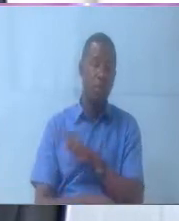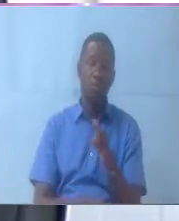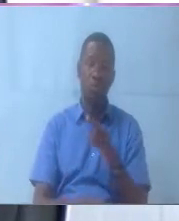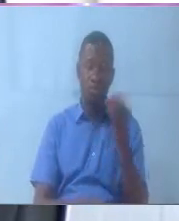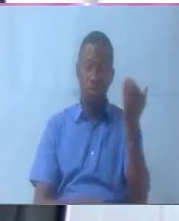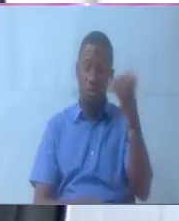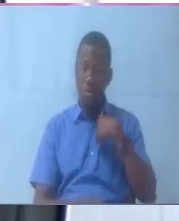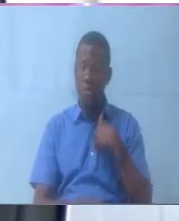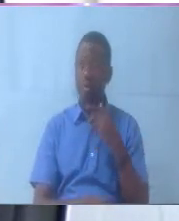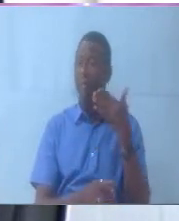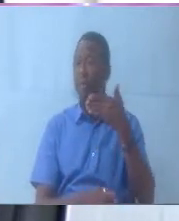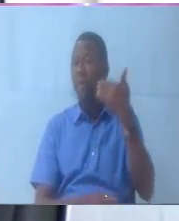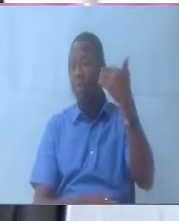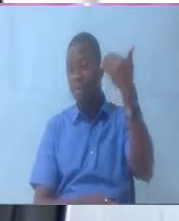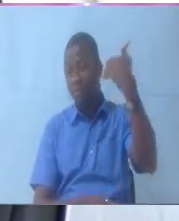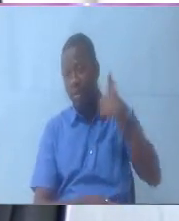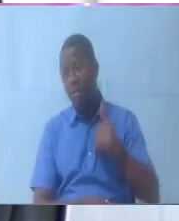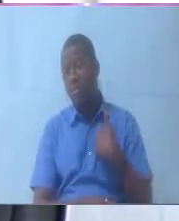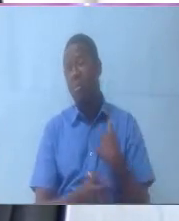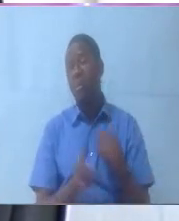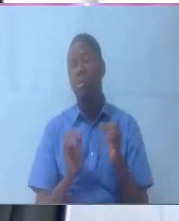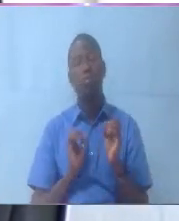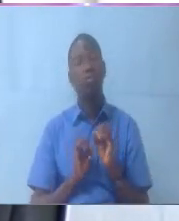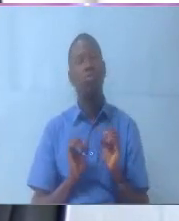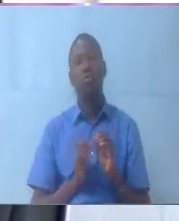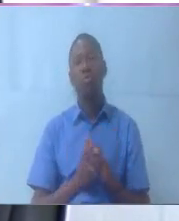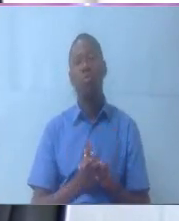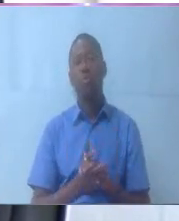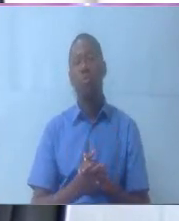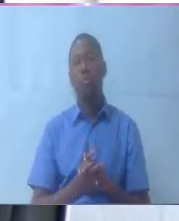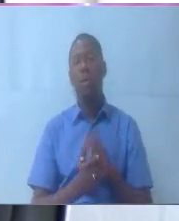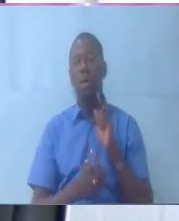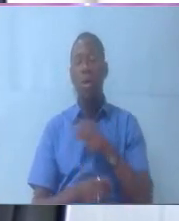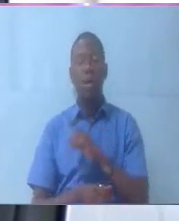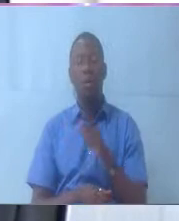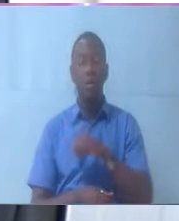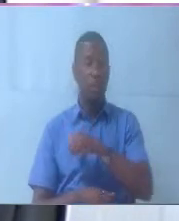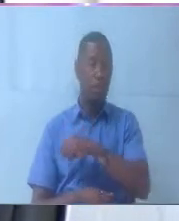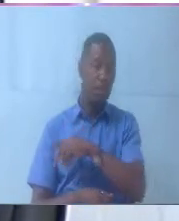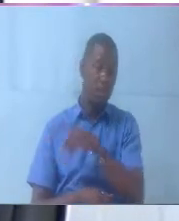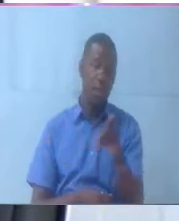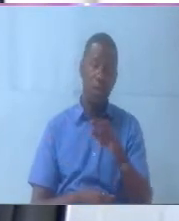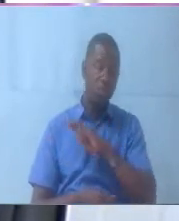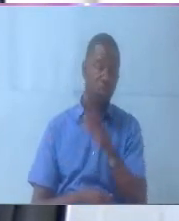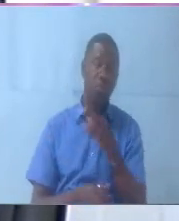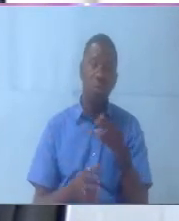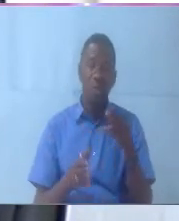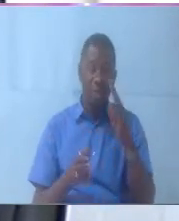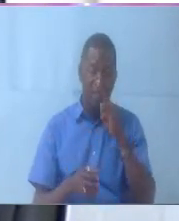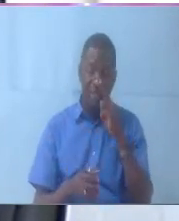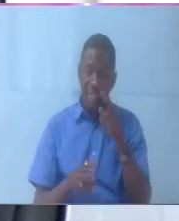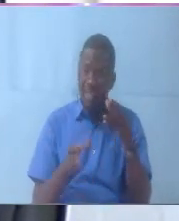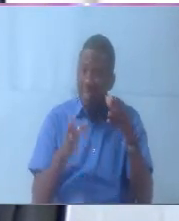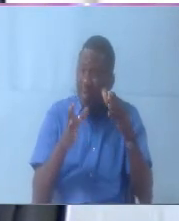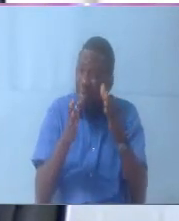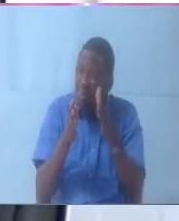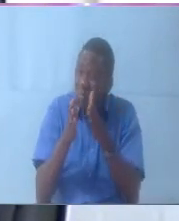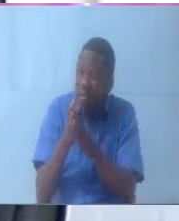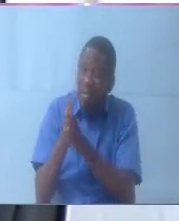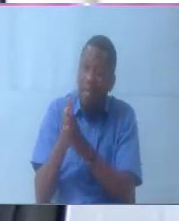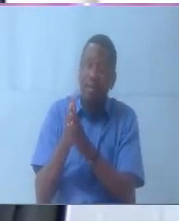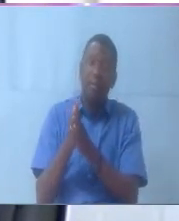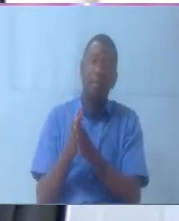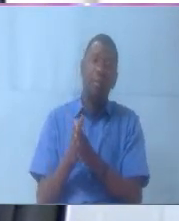see me. Wole nyim faya koytelu manyana nala kananteje. And they should not be associating. Andu manyana ifang katandila